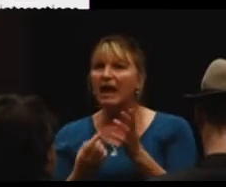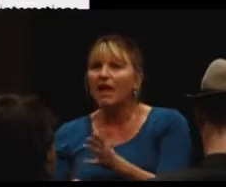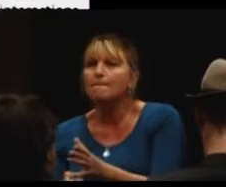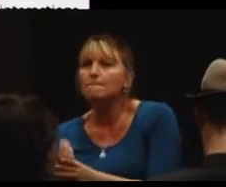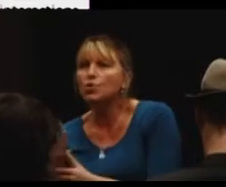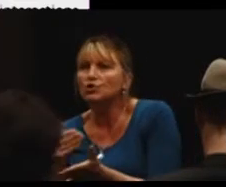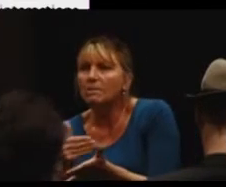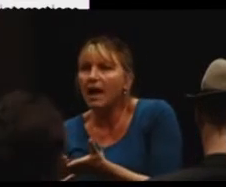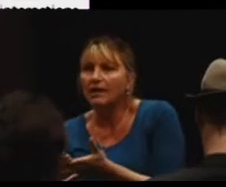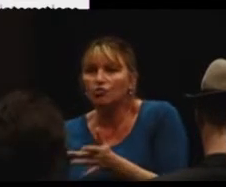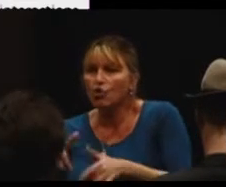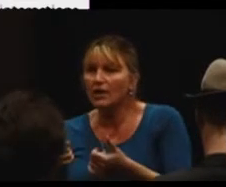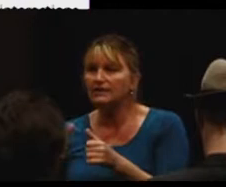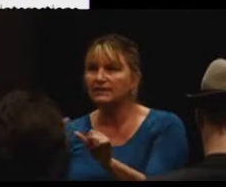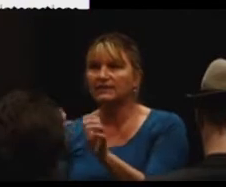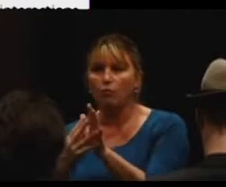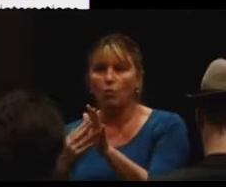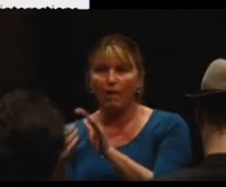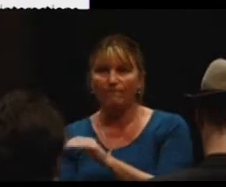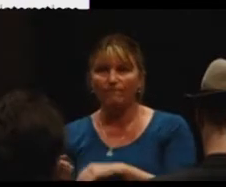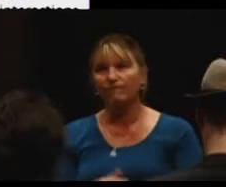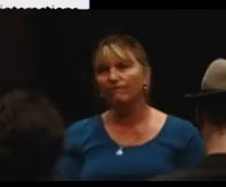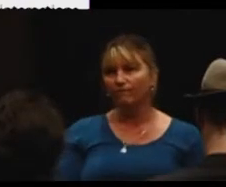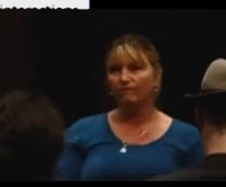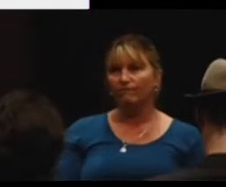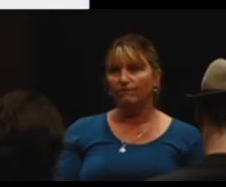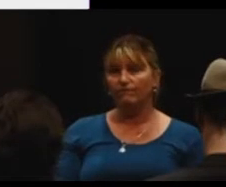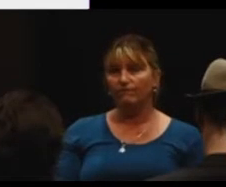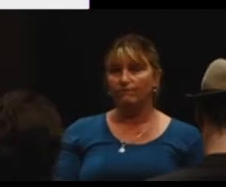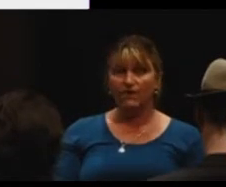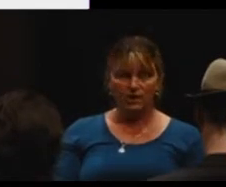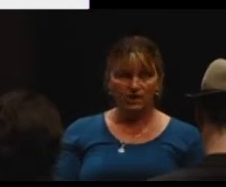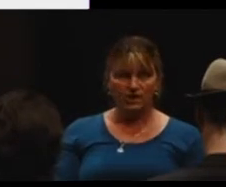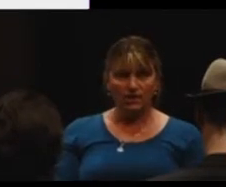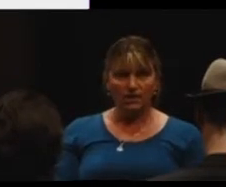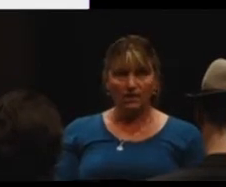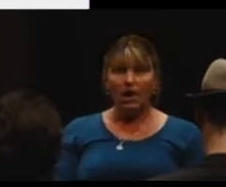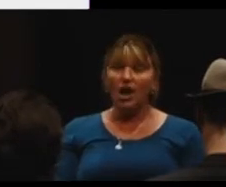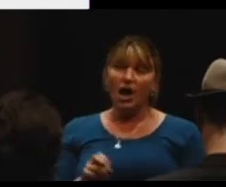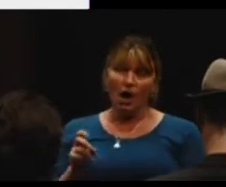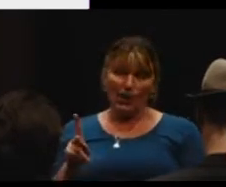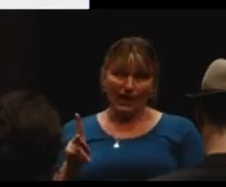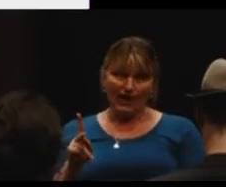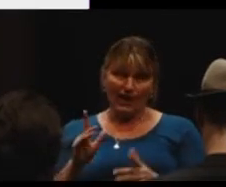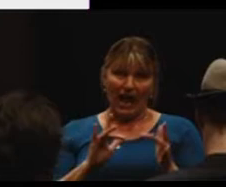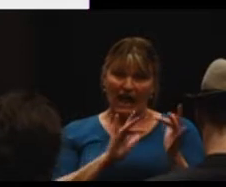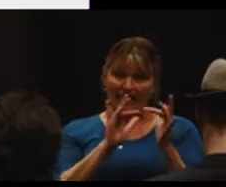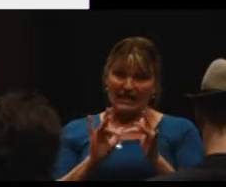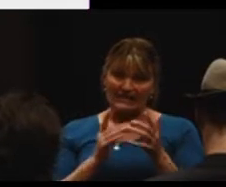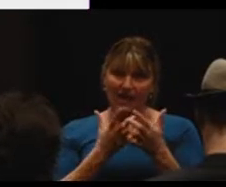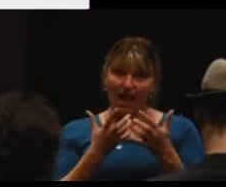market where there isn't a successful model at the moment. Okay, how does the internet